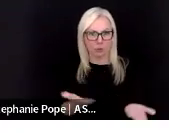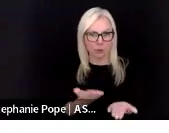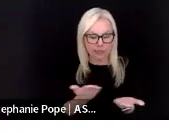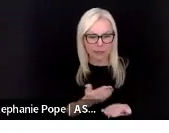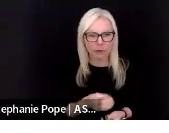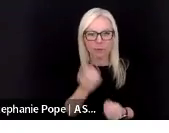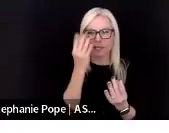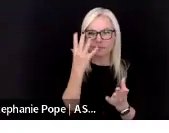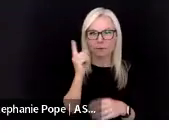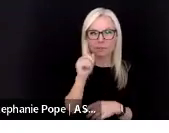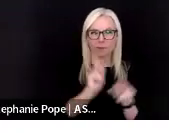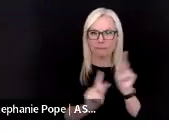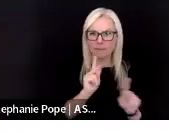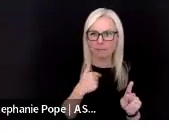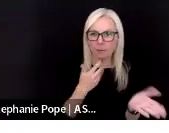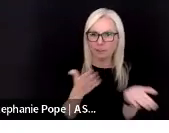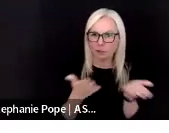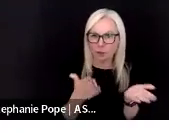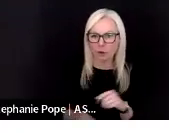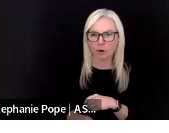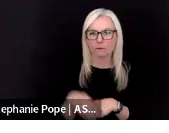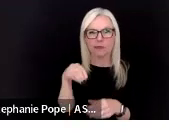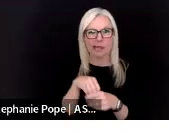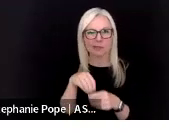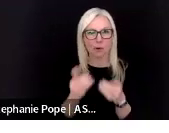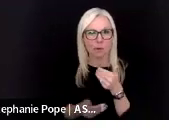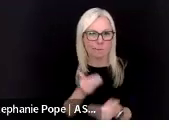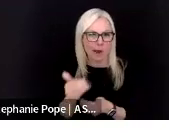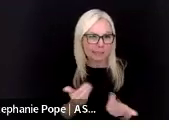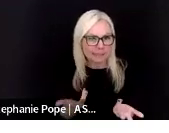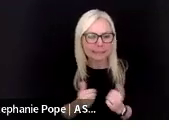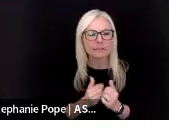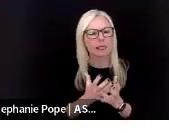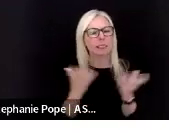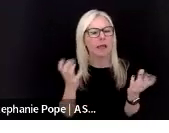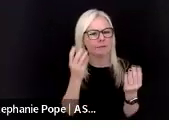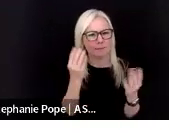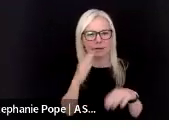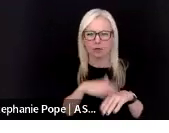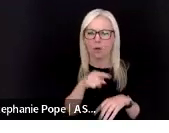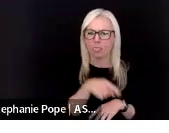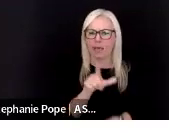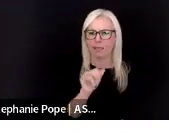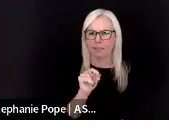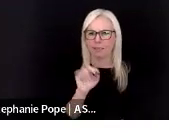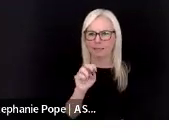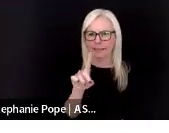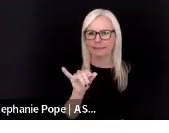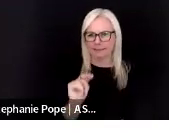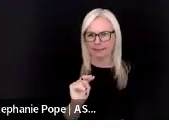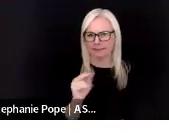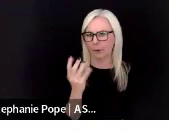about the populations we serve, about our internal processes, lots of information on LinkedIn. Please go to